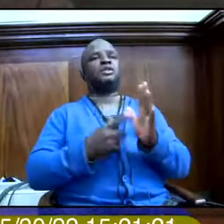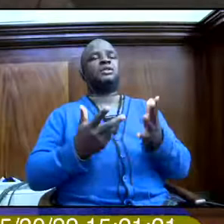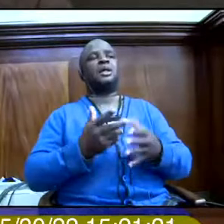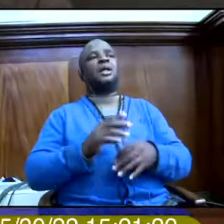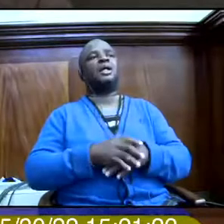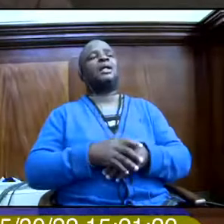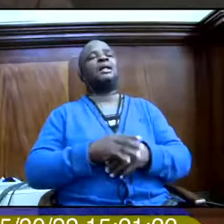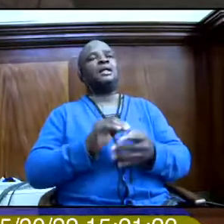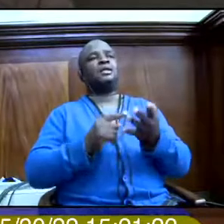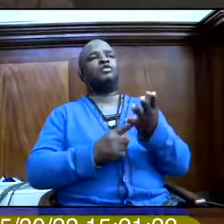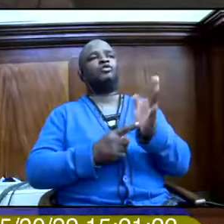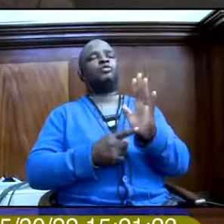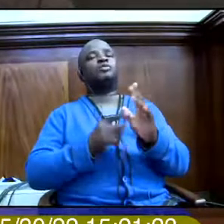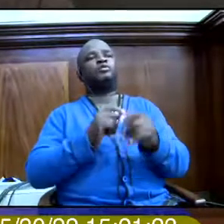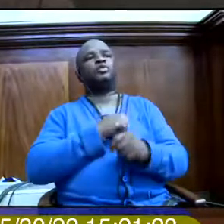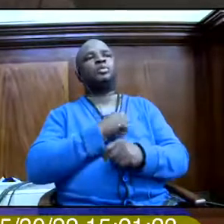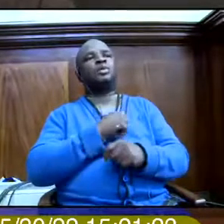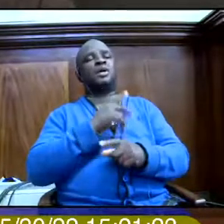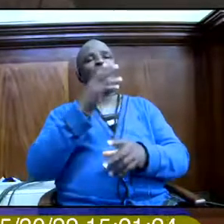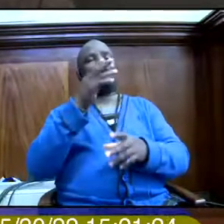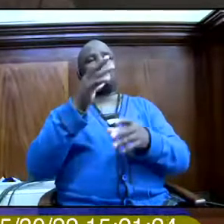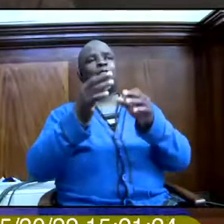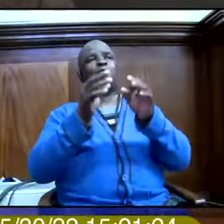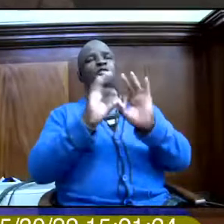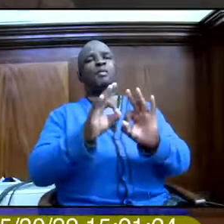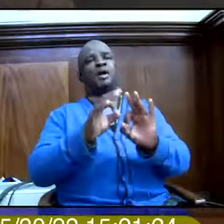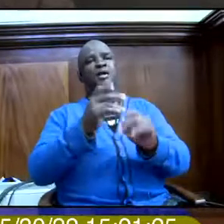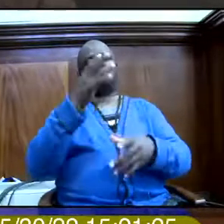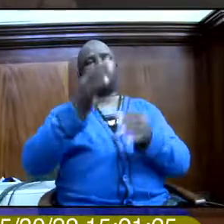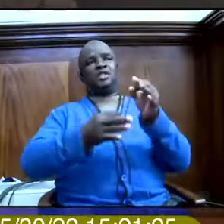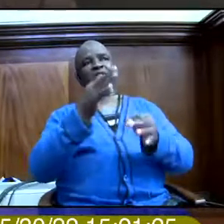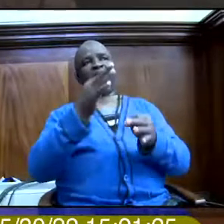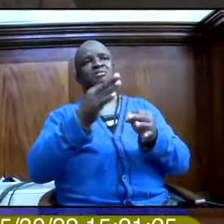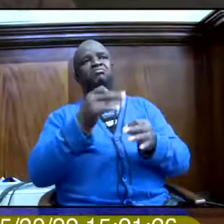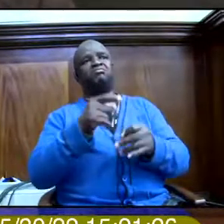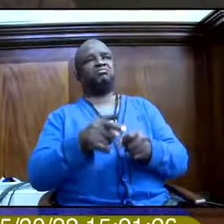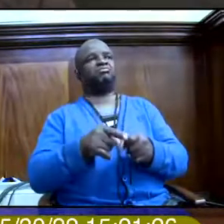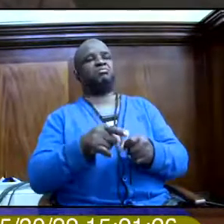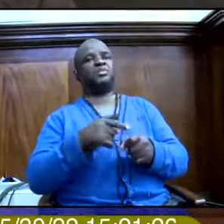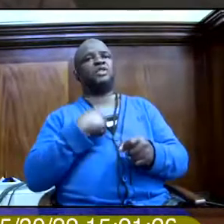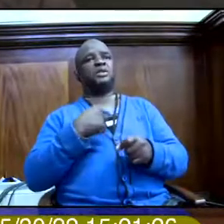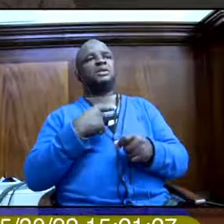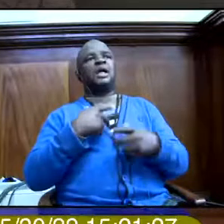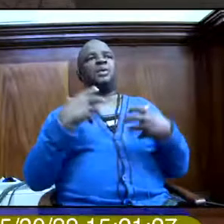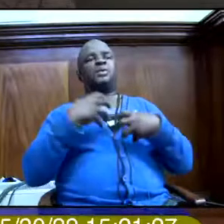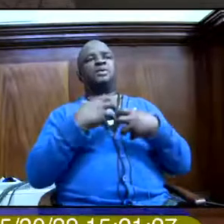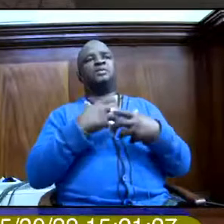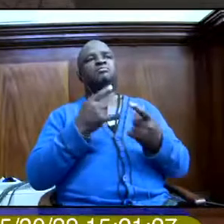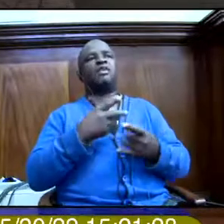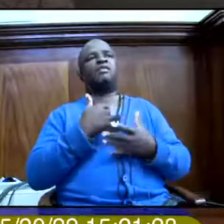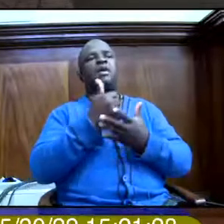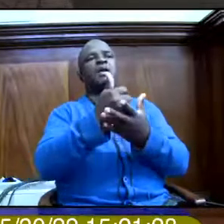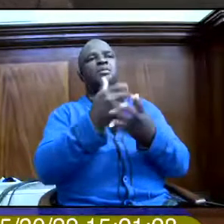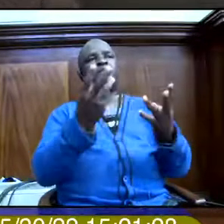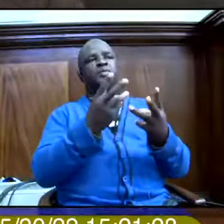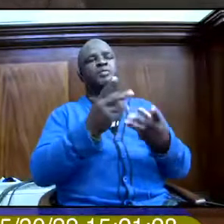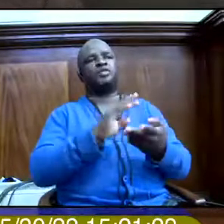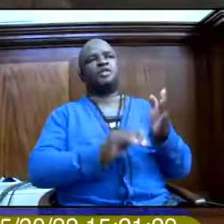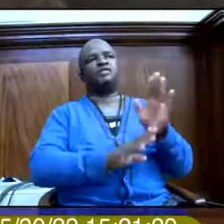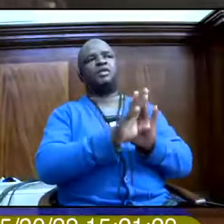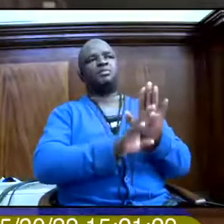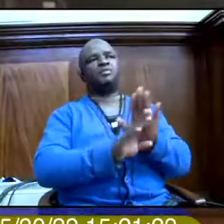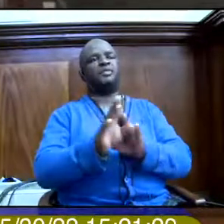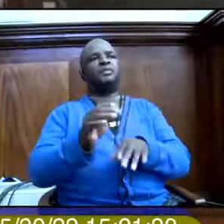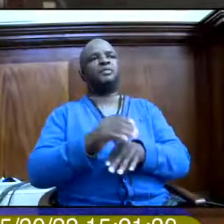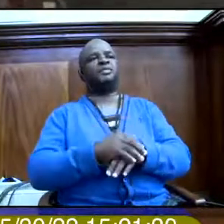it must be that formal politics is not primarily concerned with meeting the needs of our people